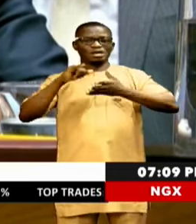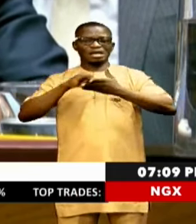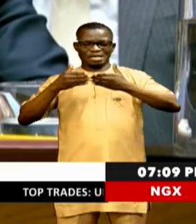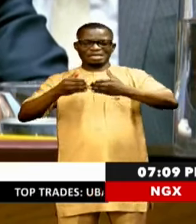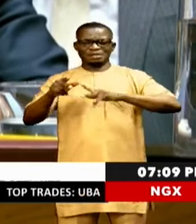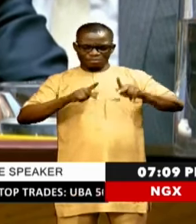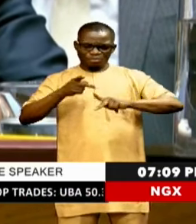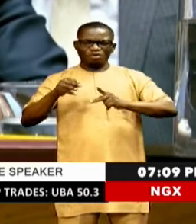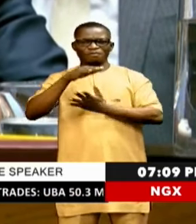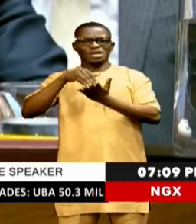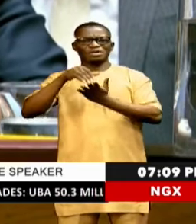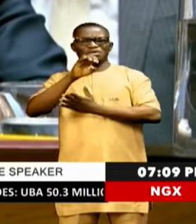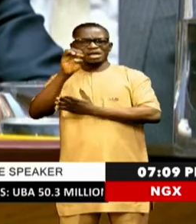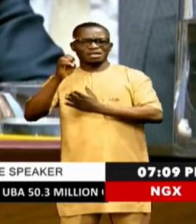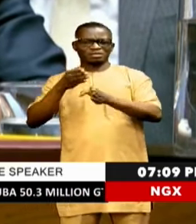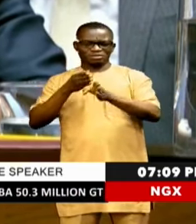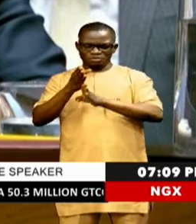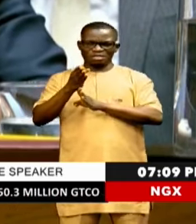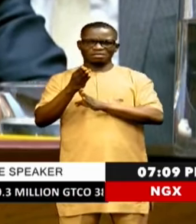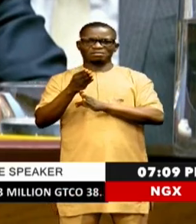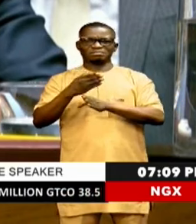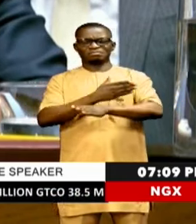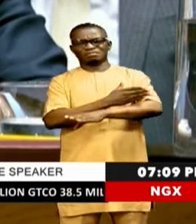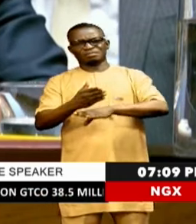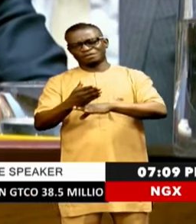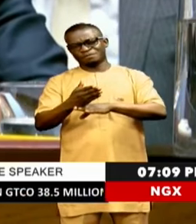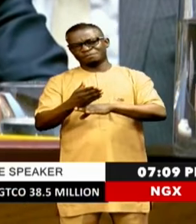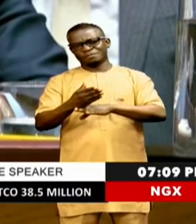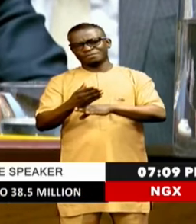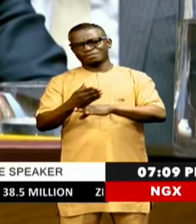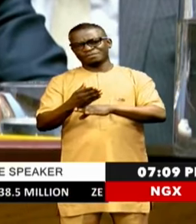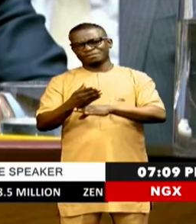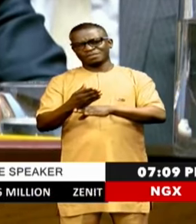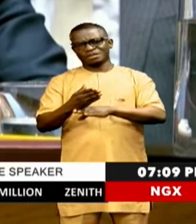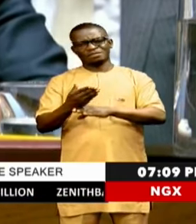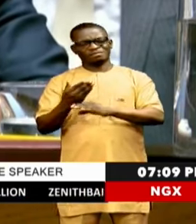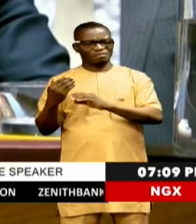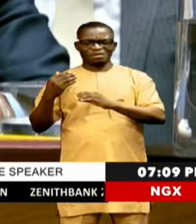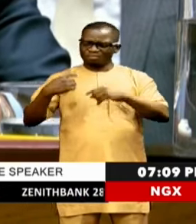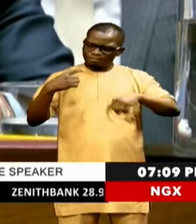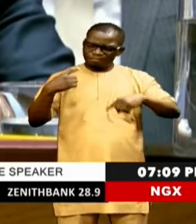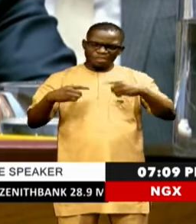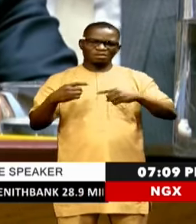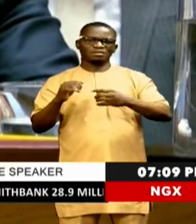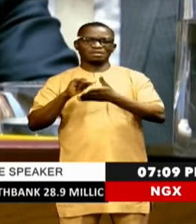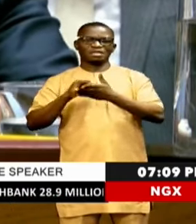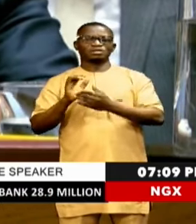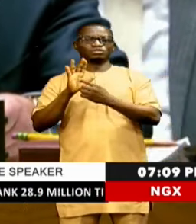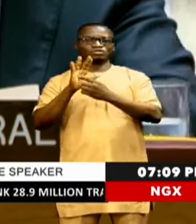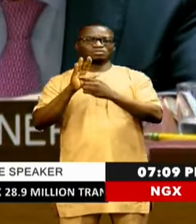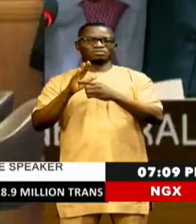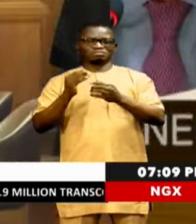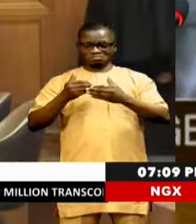people of the Middle East straight over the cliff. Each escalation has served as a pretext for the